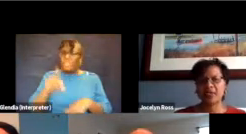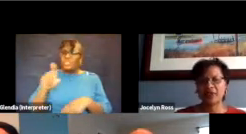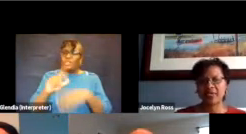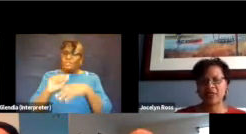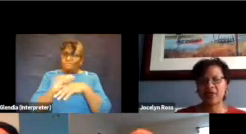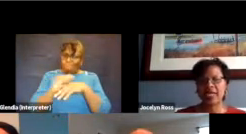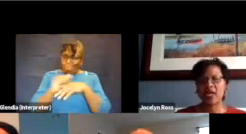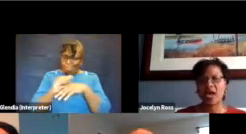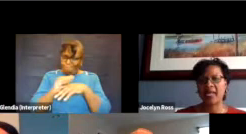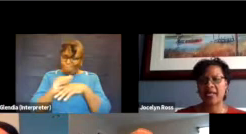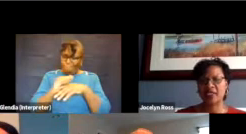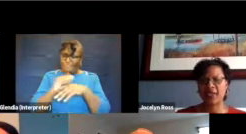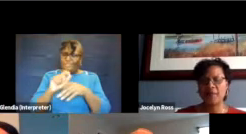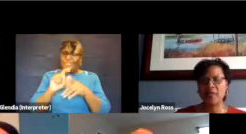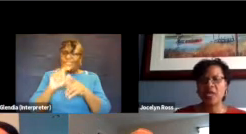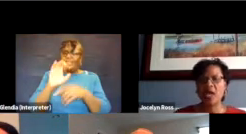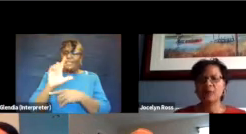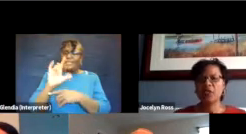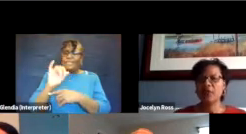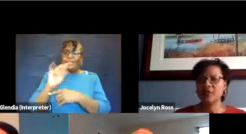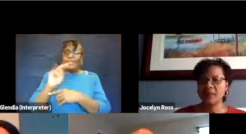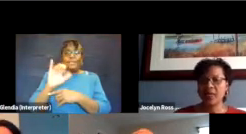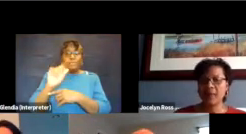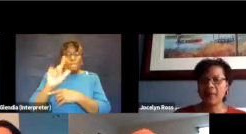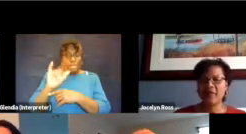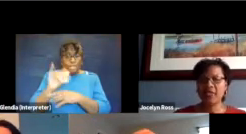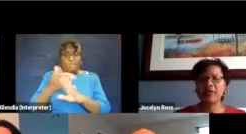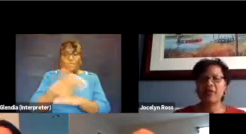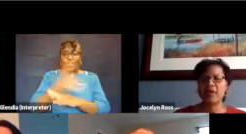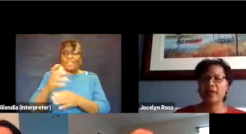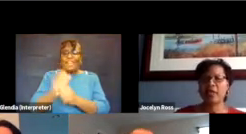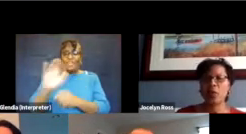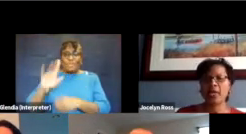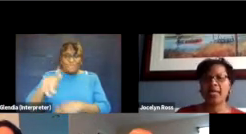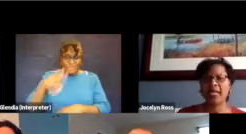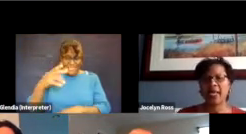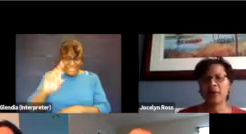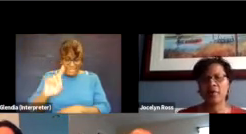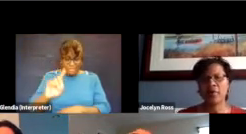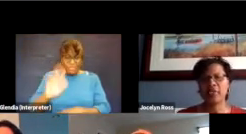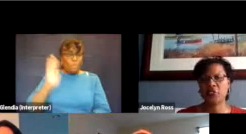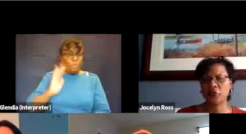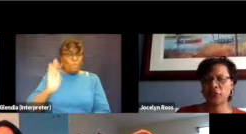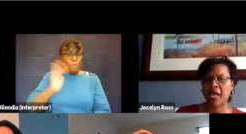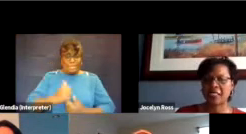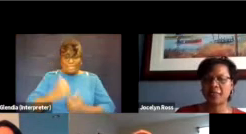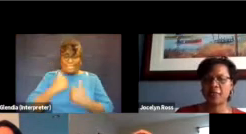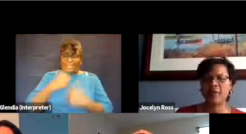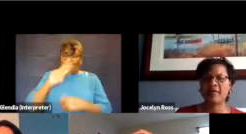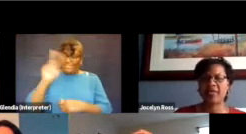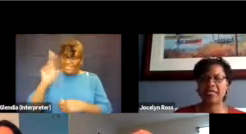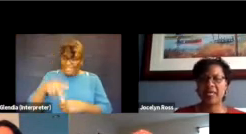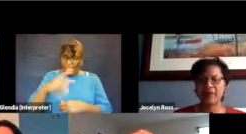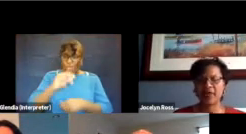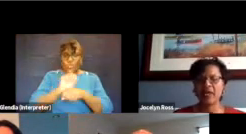her doctorate degree in audiology. She used to be up in the Philadelphia area working and had a career with the Children's Hospital